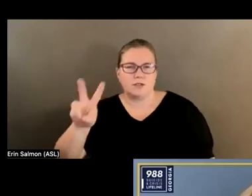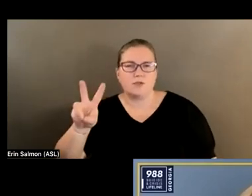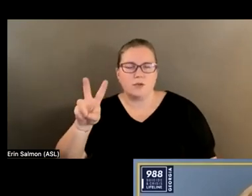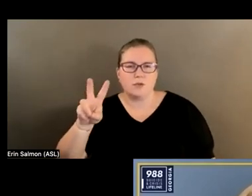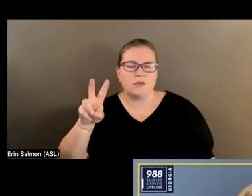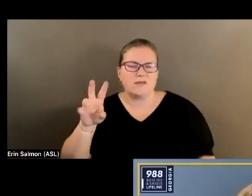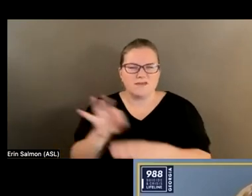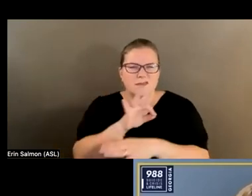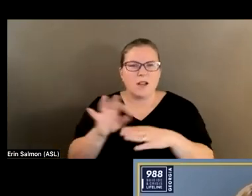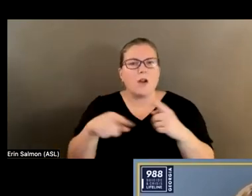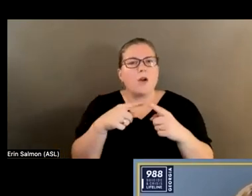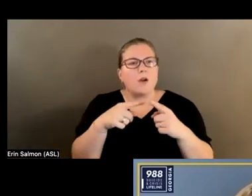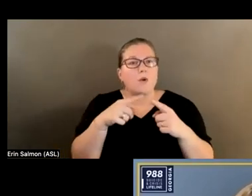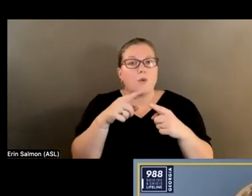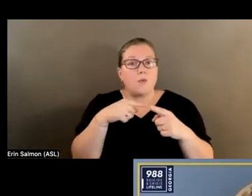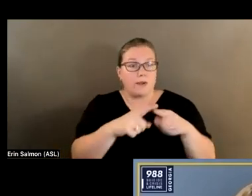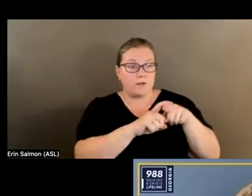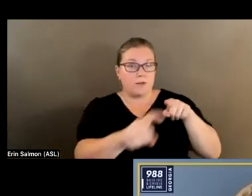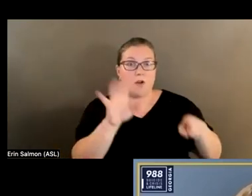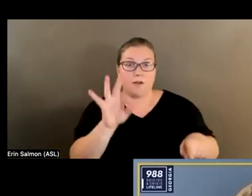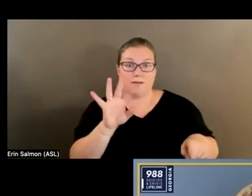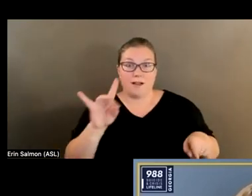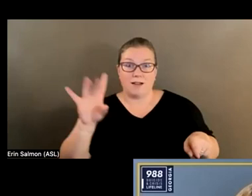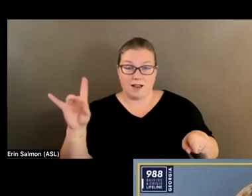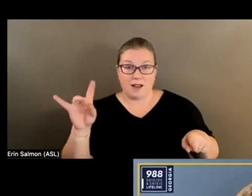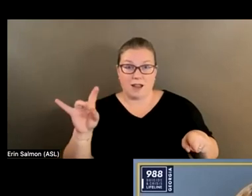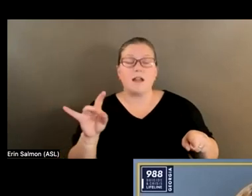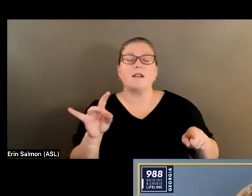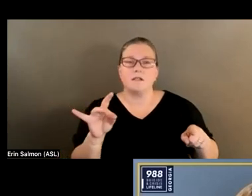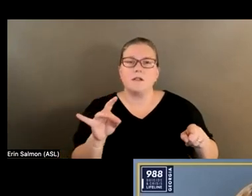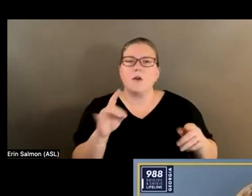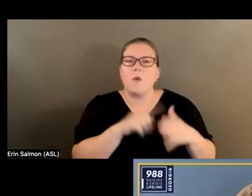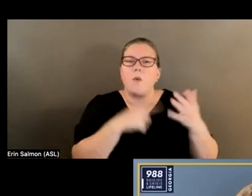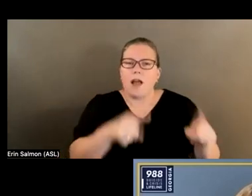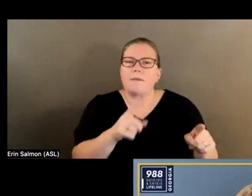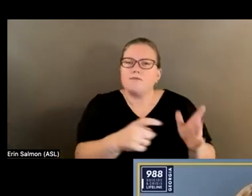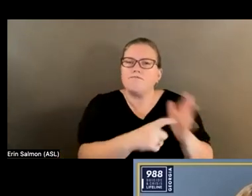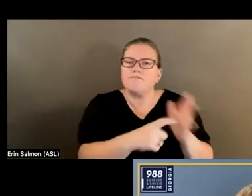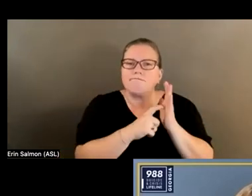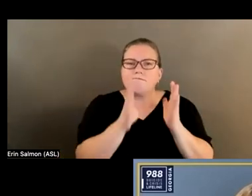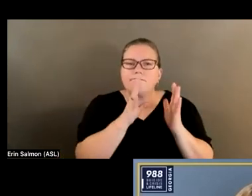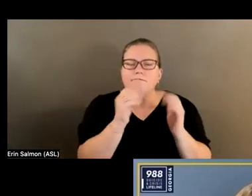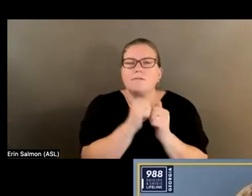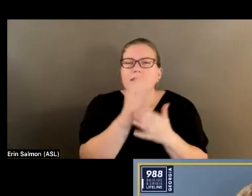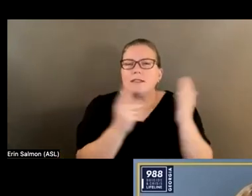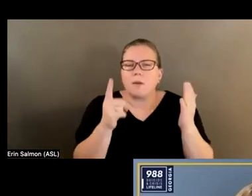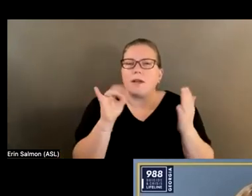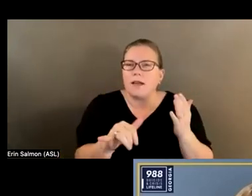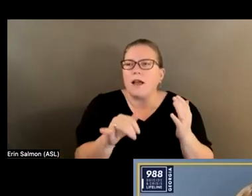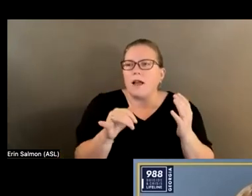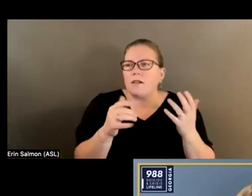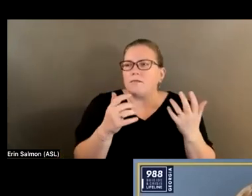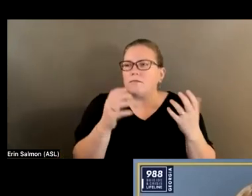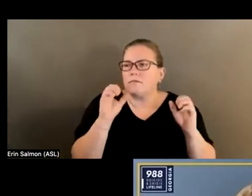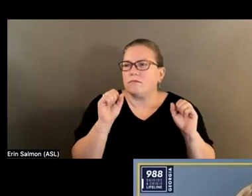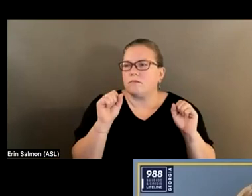call 988 and require to speak to somebody, engage with somebody